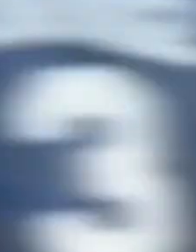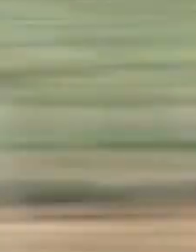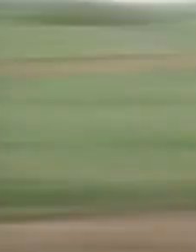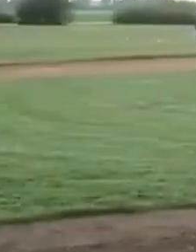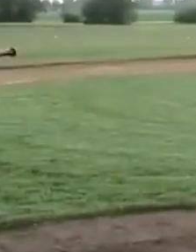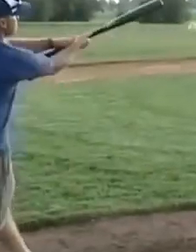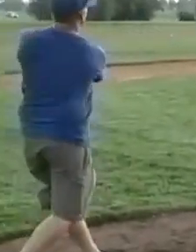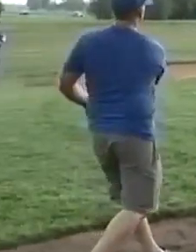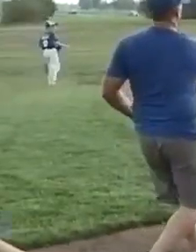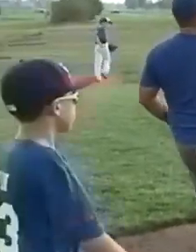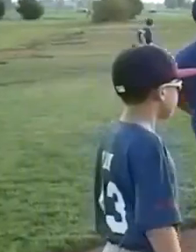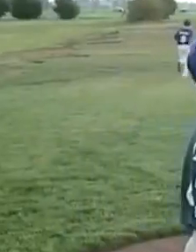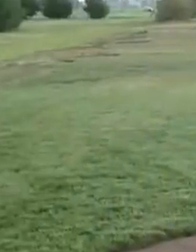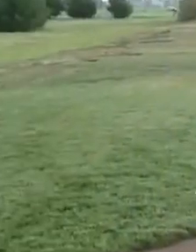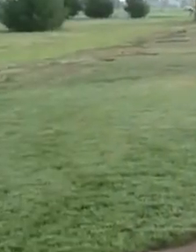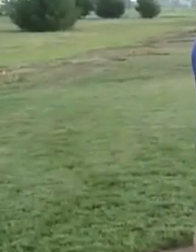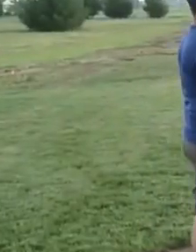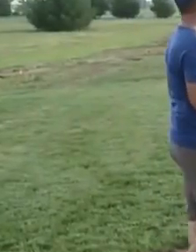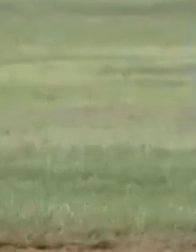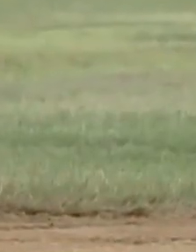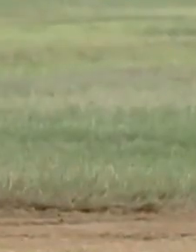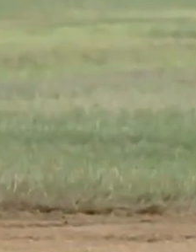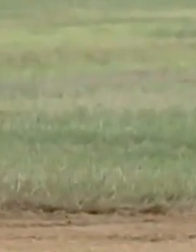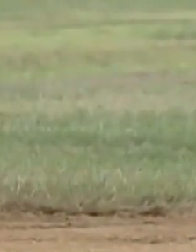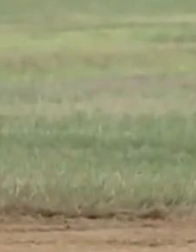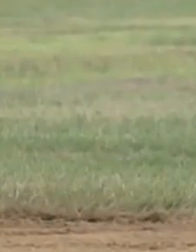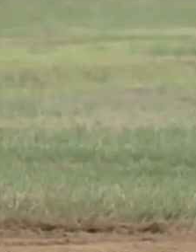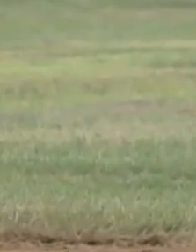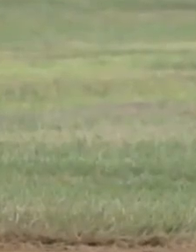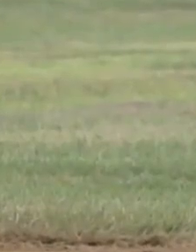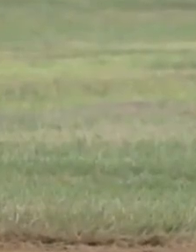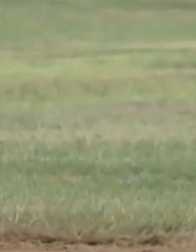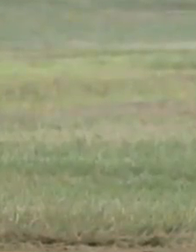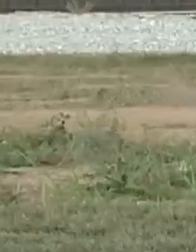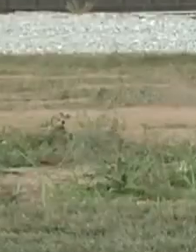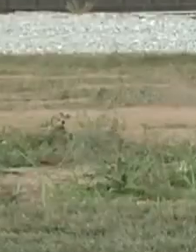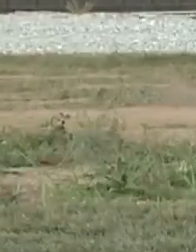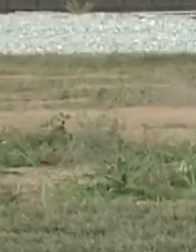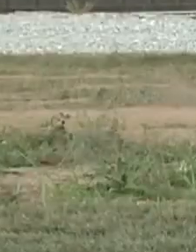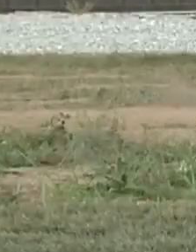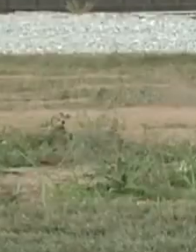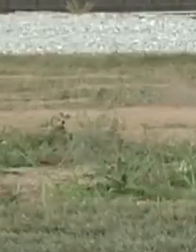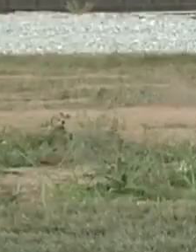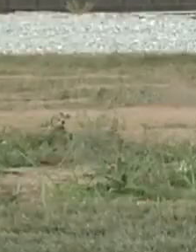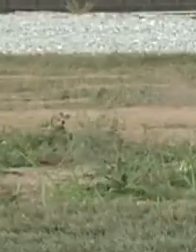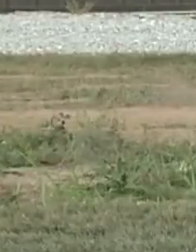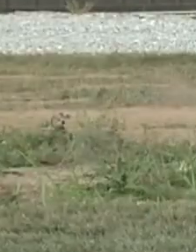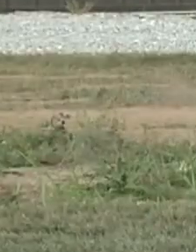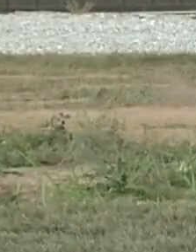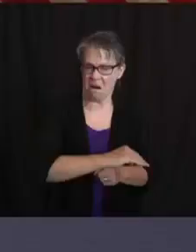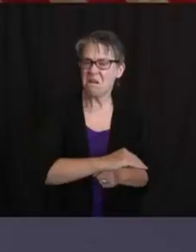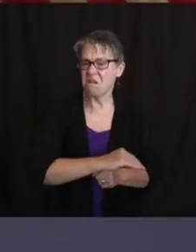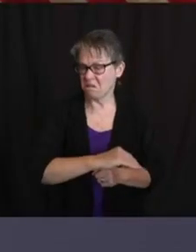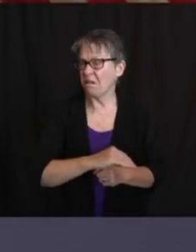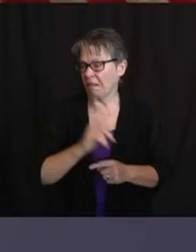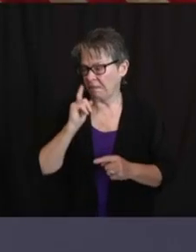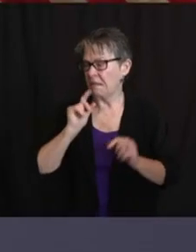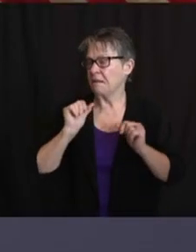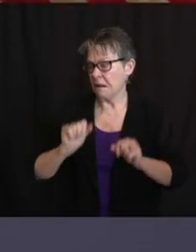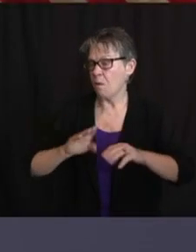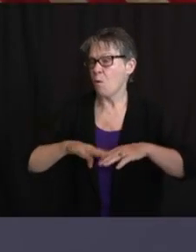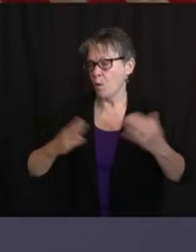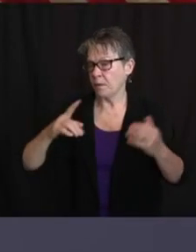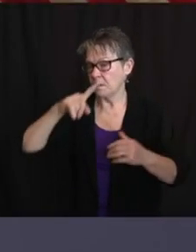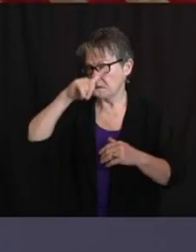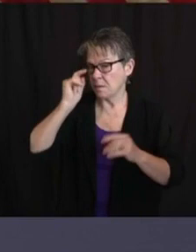victory we can give them, and it gives hope to everyone else, other sports, other kids, that, hey, you know, your sport's coming. Governor Murphy says